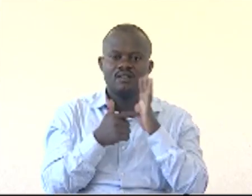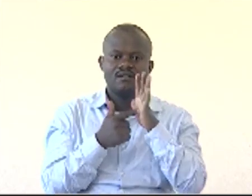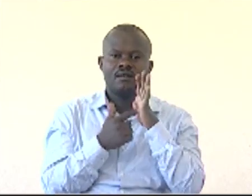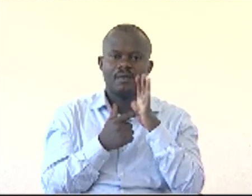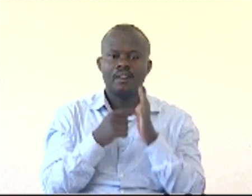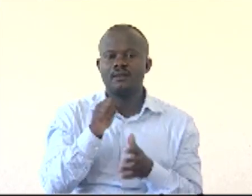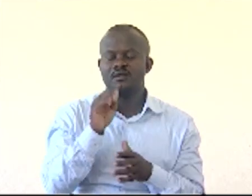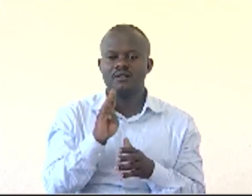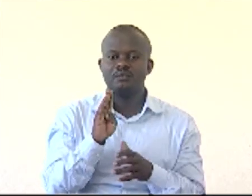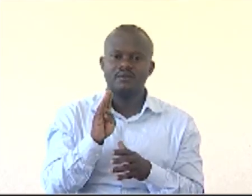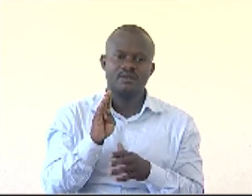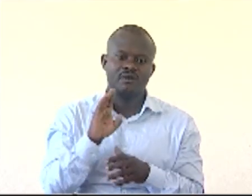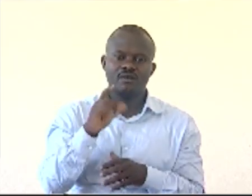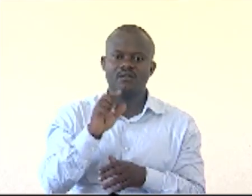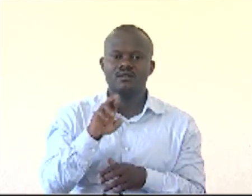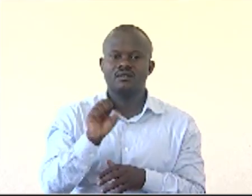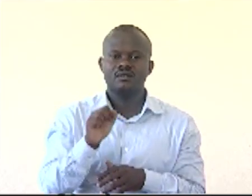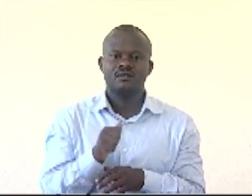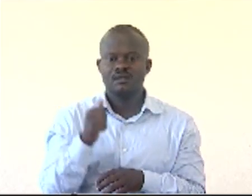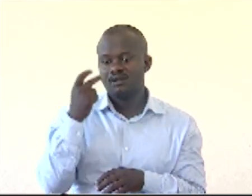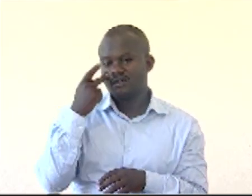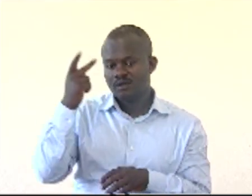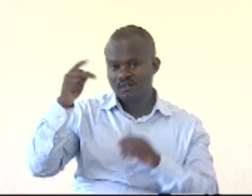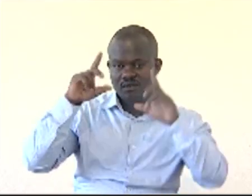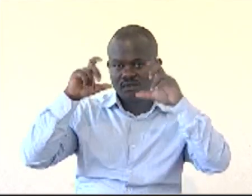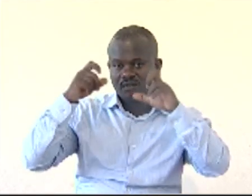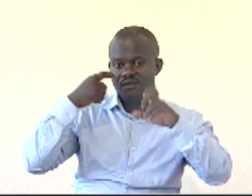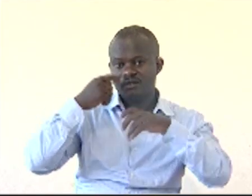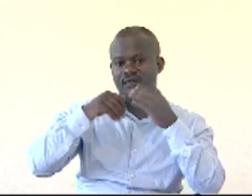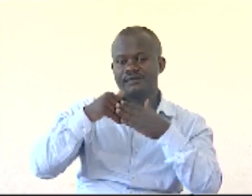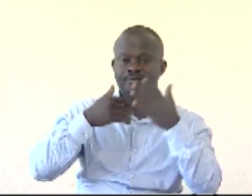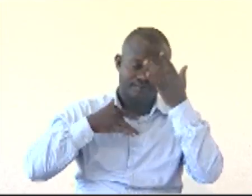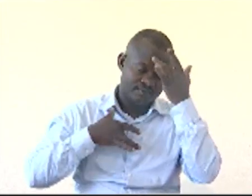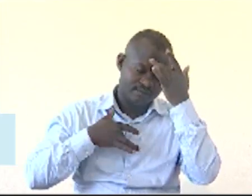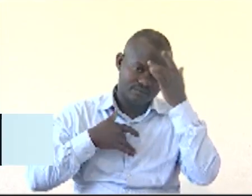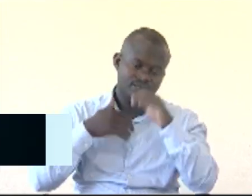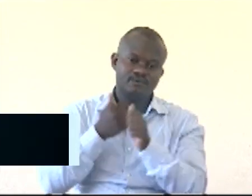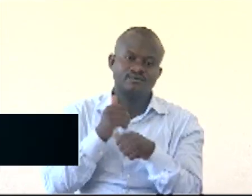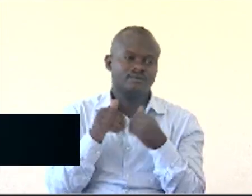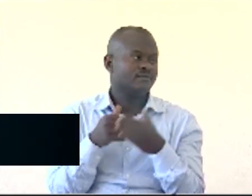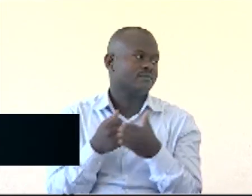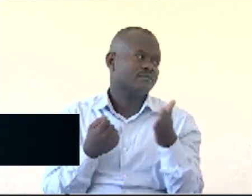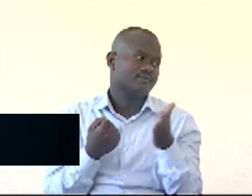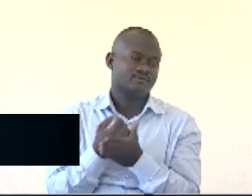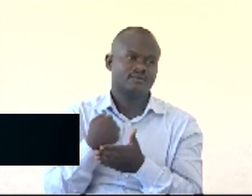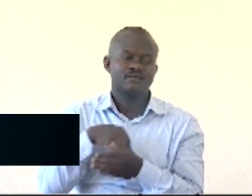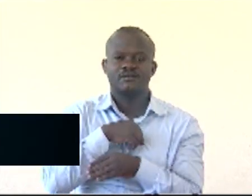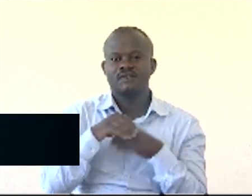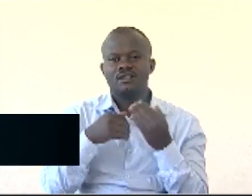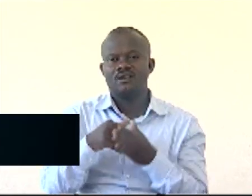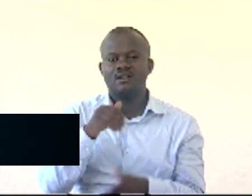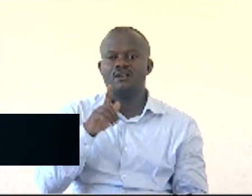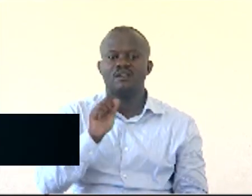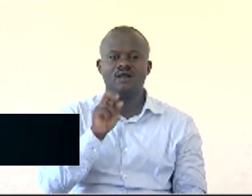of TB or tuberculosis. Then, of course, that is a disease which affects our lungs.